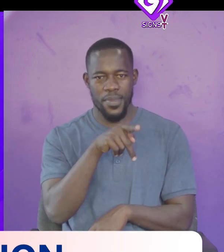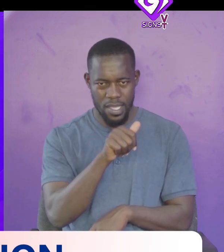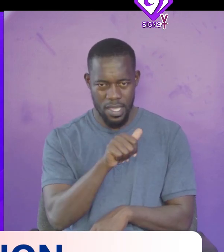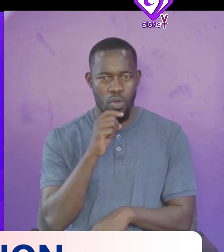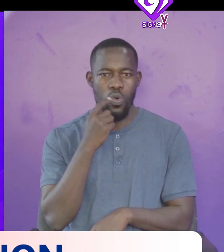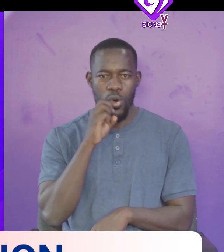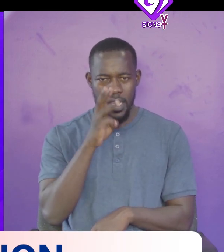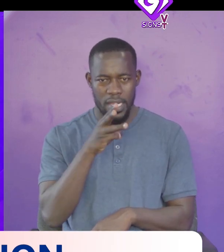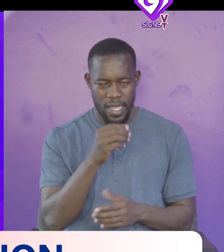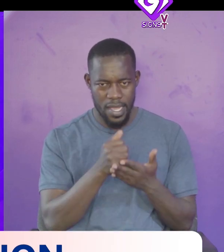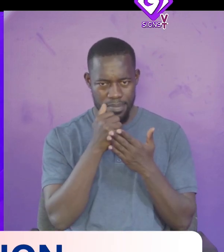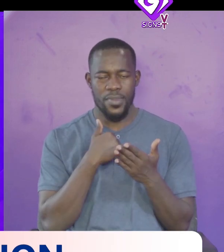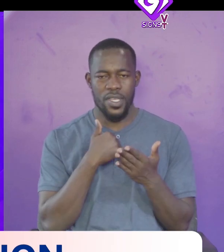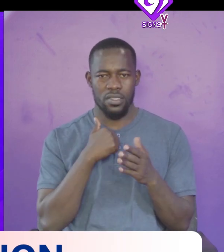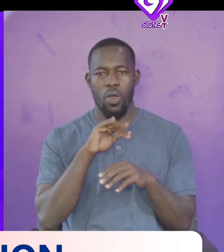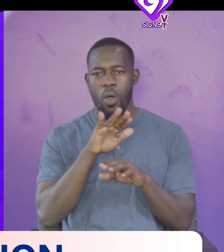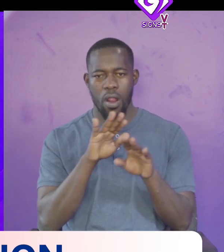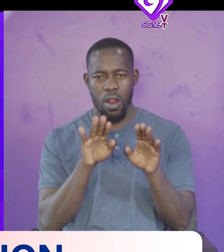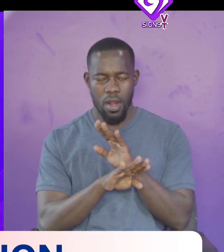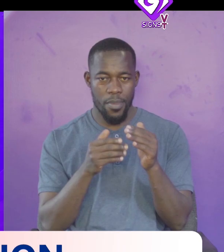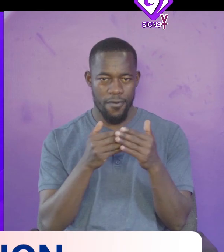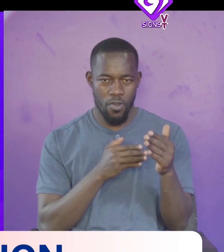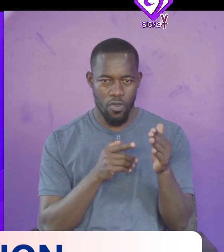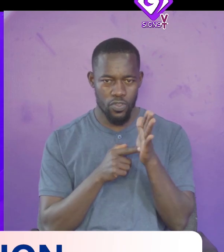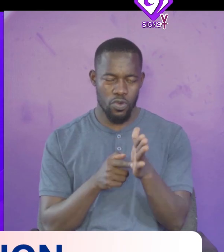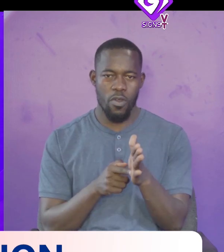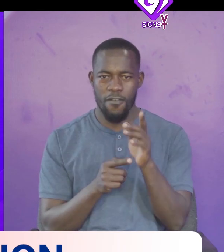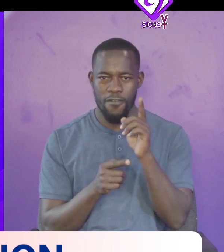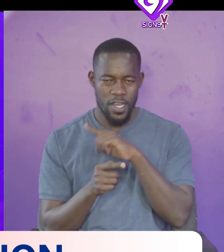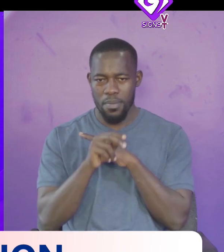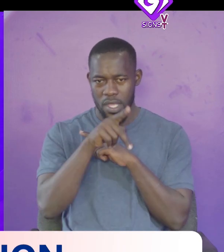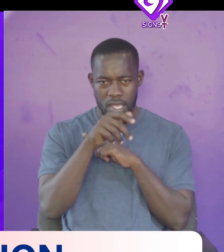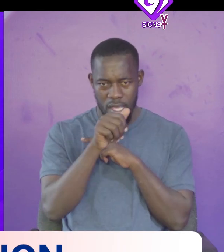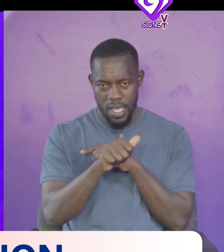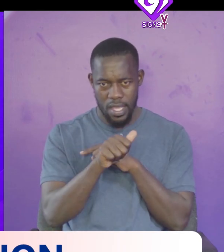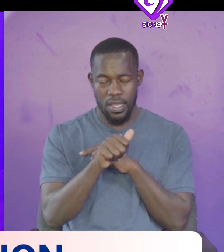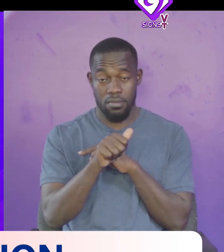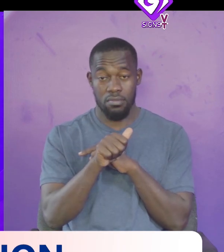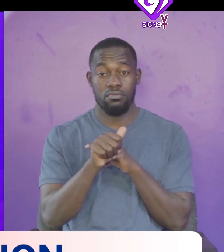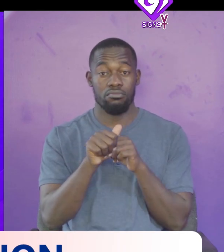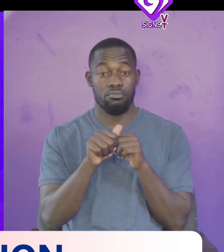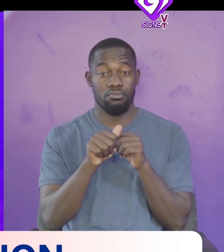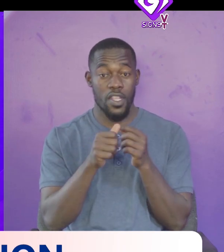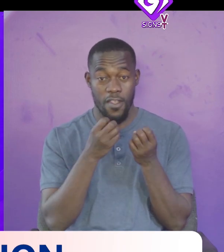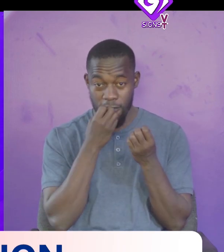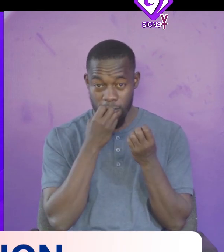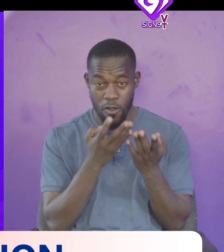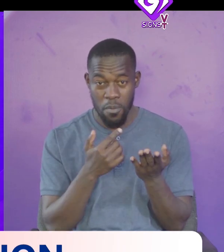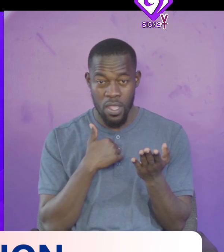me through this. And before the show, my PA actually guided me through the